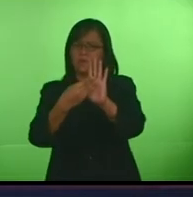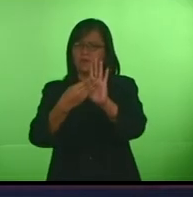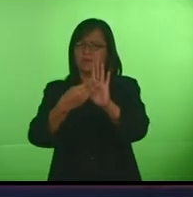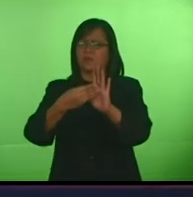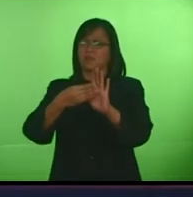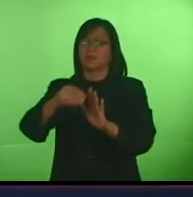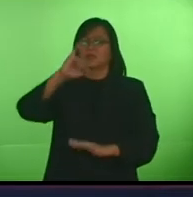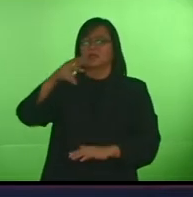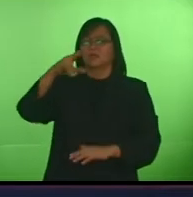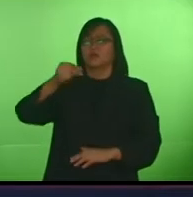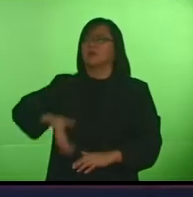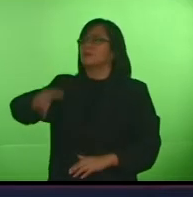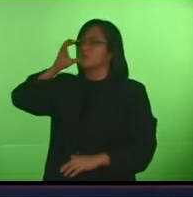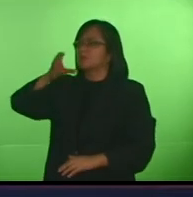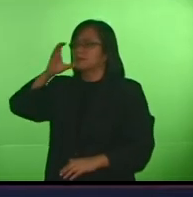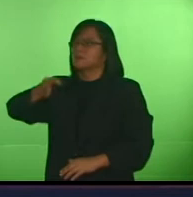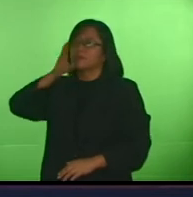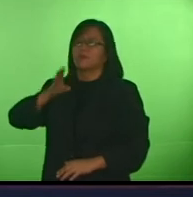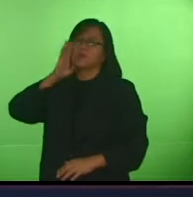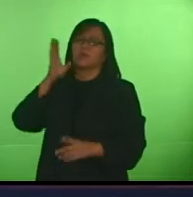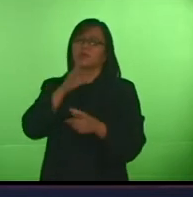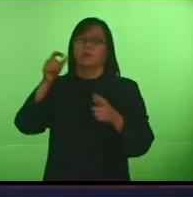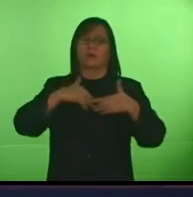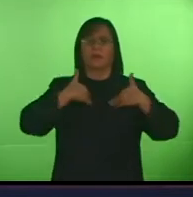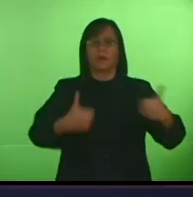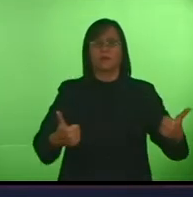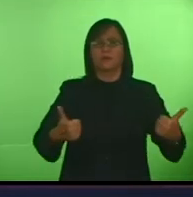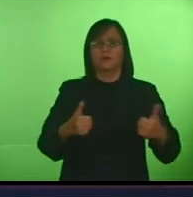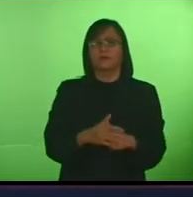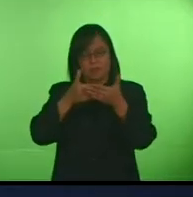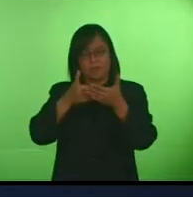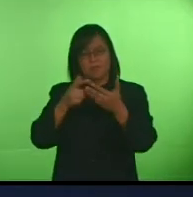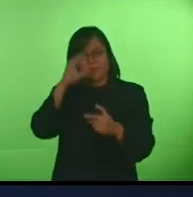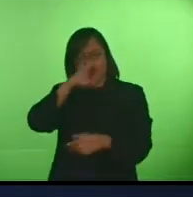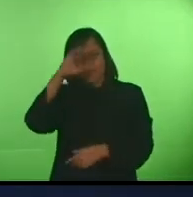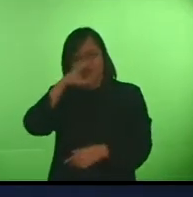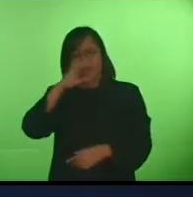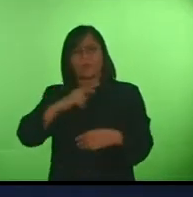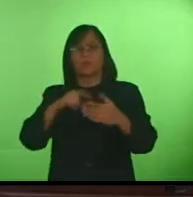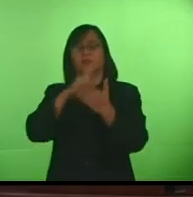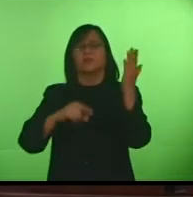drinking with his health. So students, yeah,